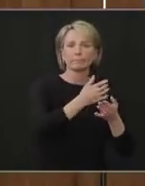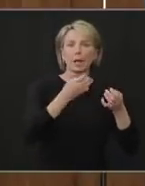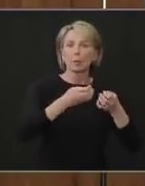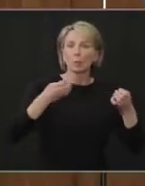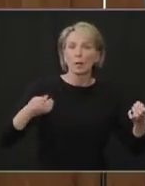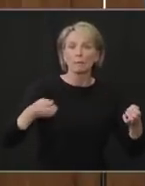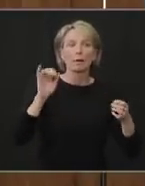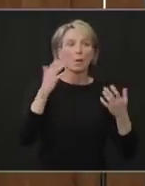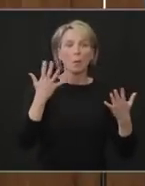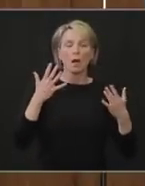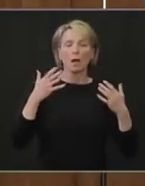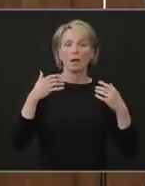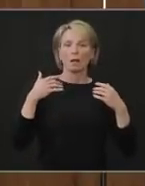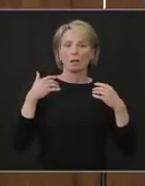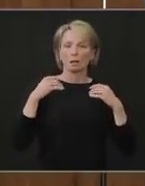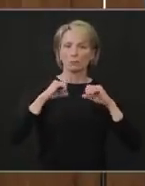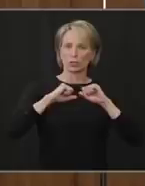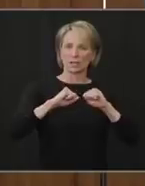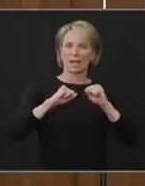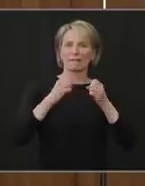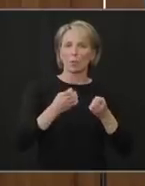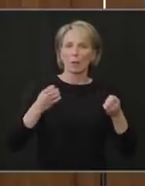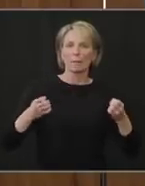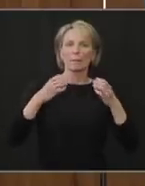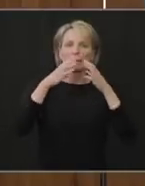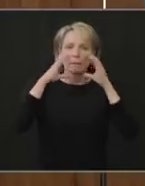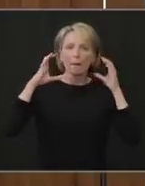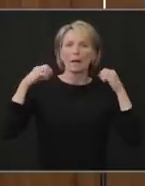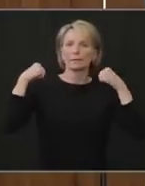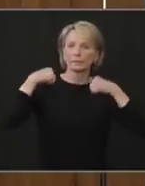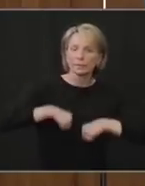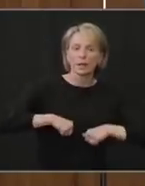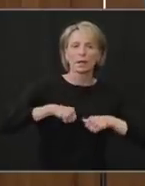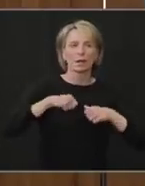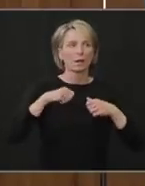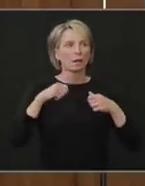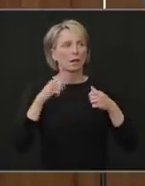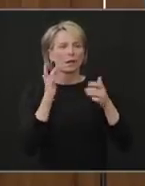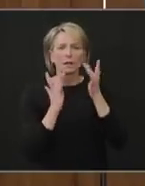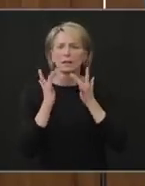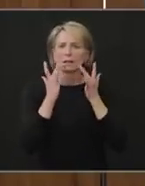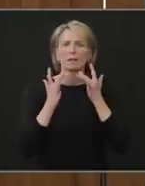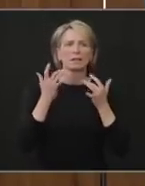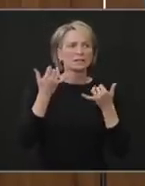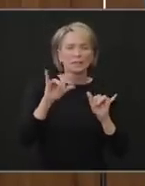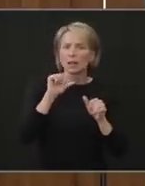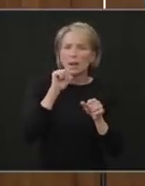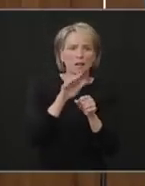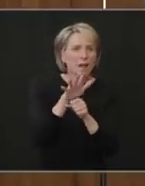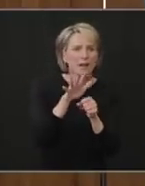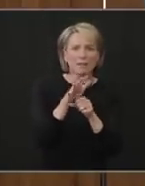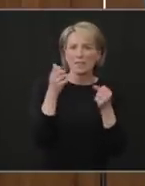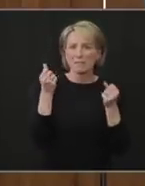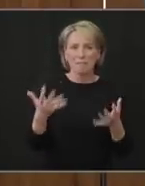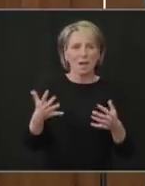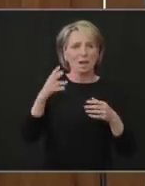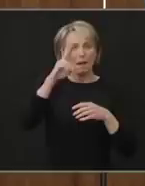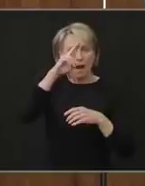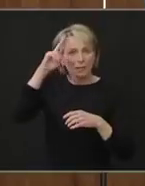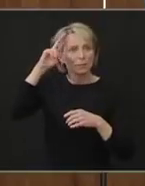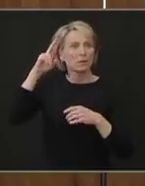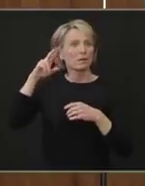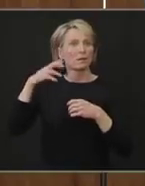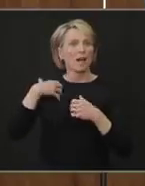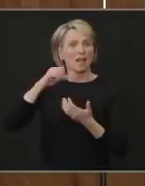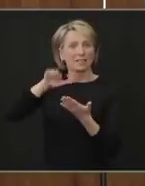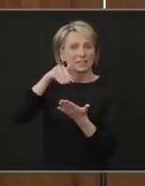personal protective equipment, still lacking, chillingly so in many of our health centers.